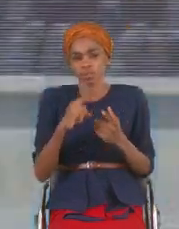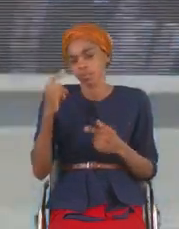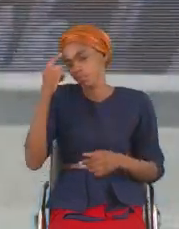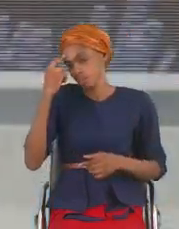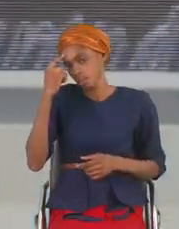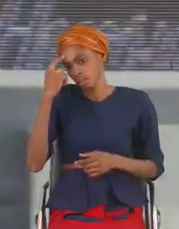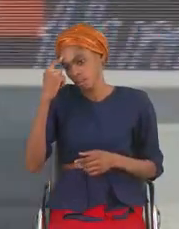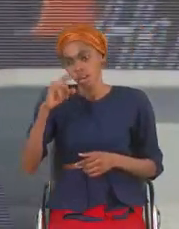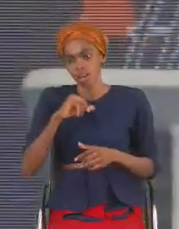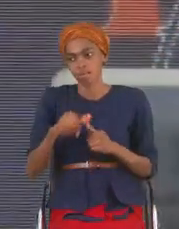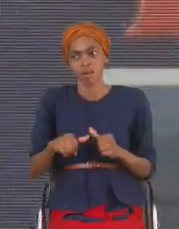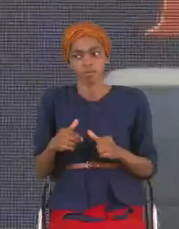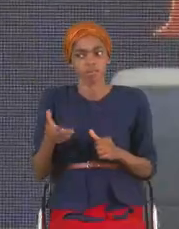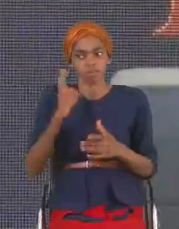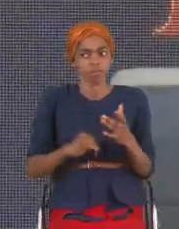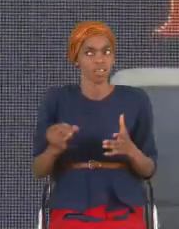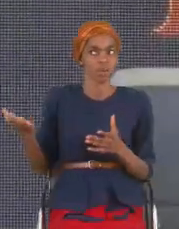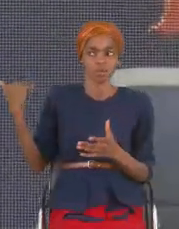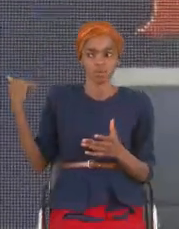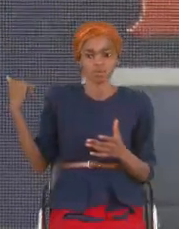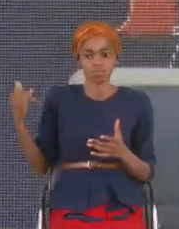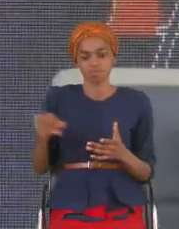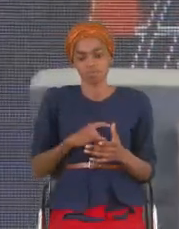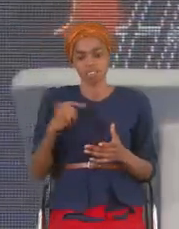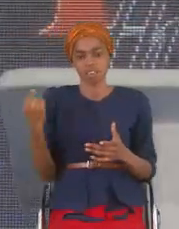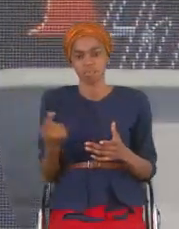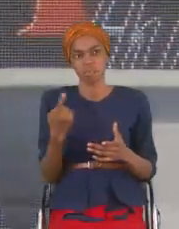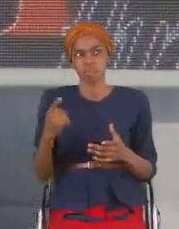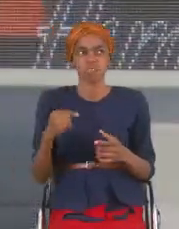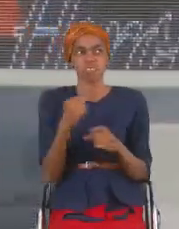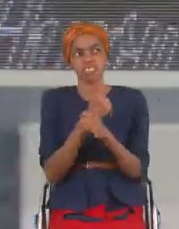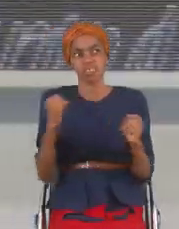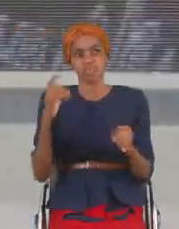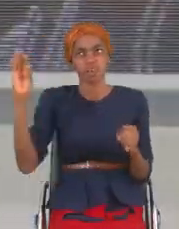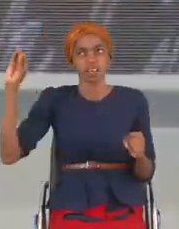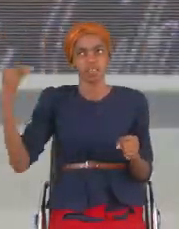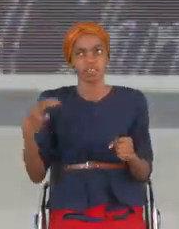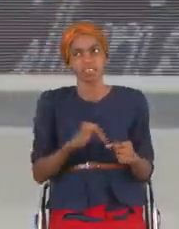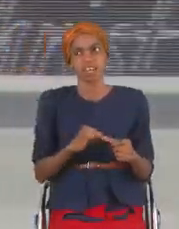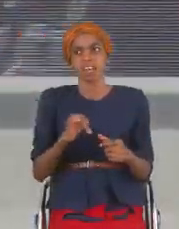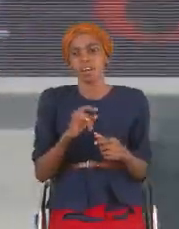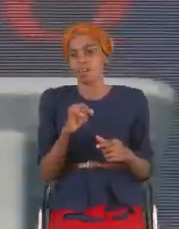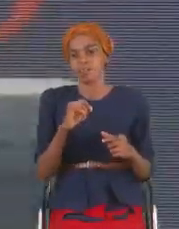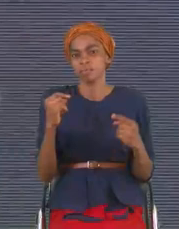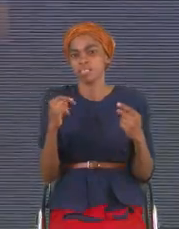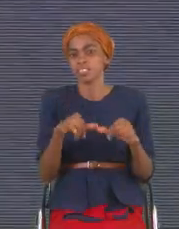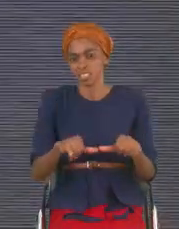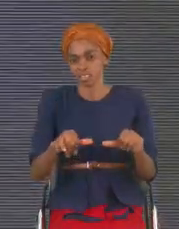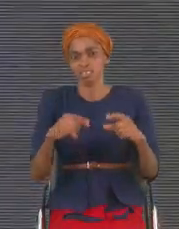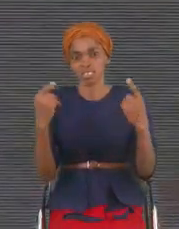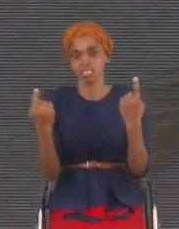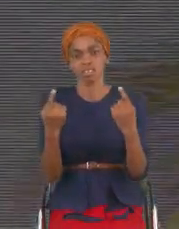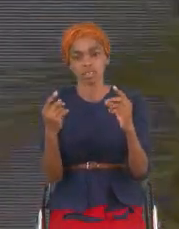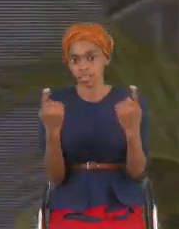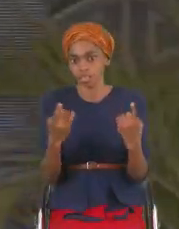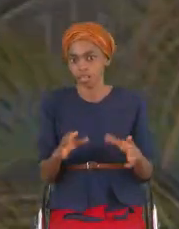I was, and then I'm only saved by grace. I am still a sinner. Never. A